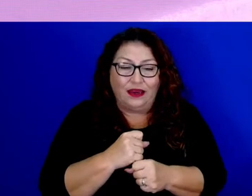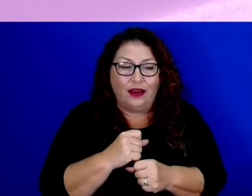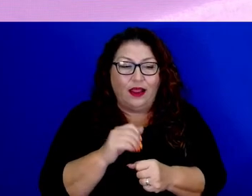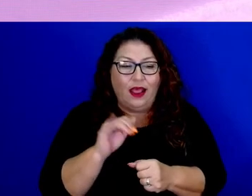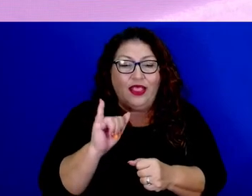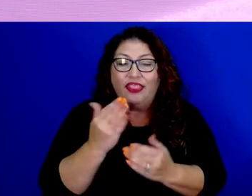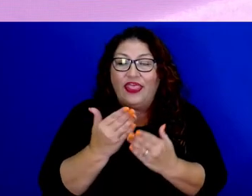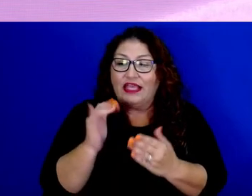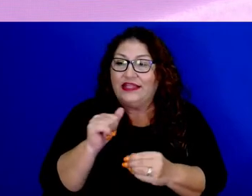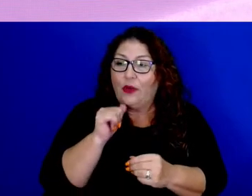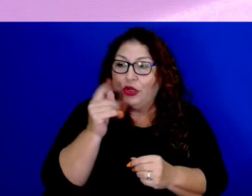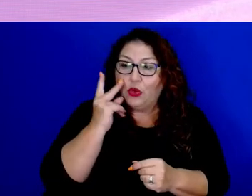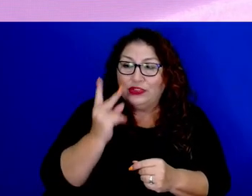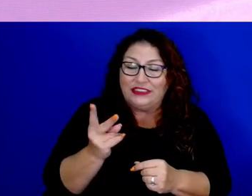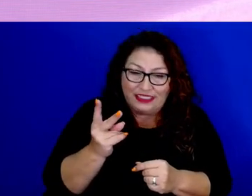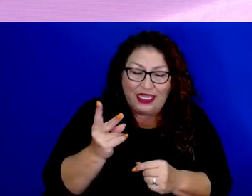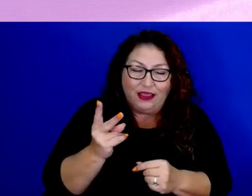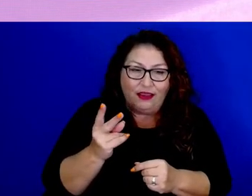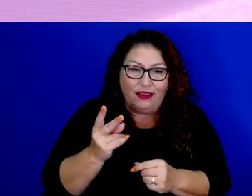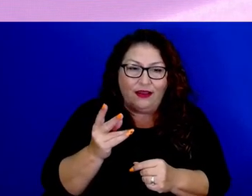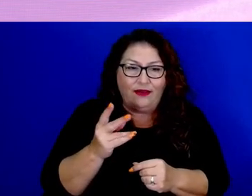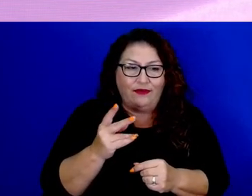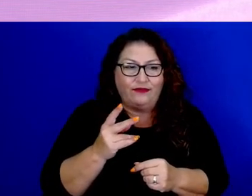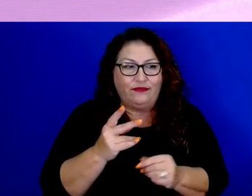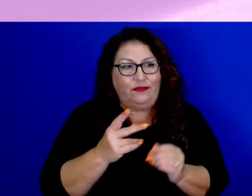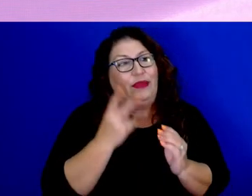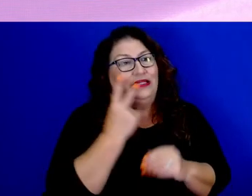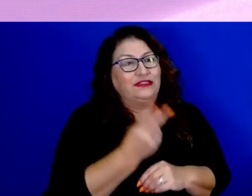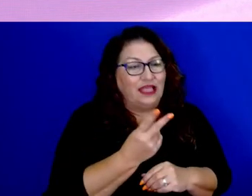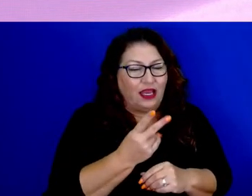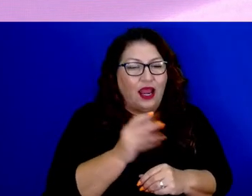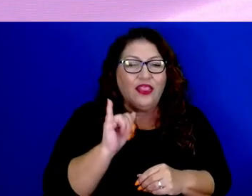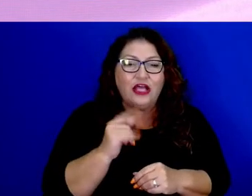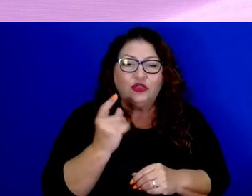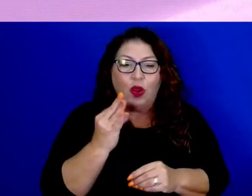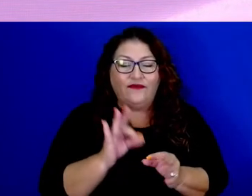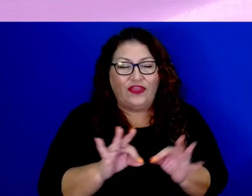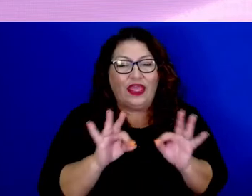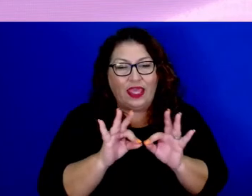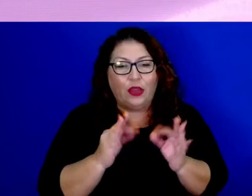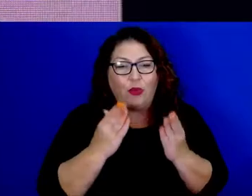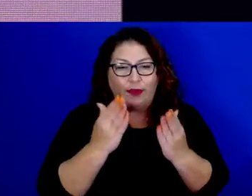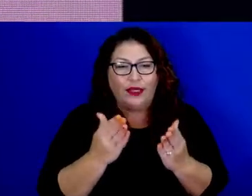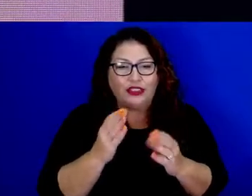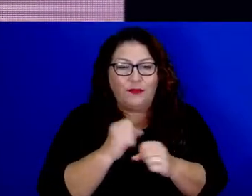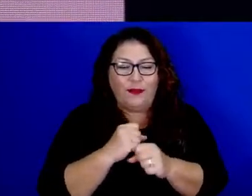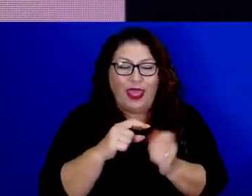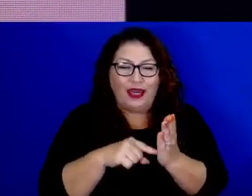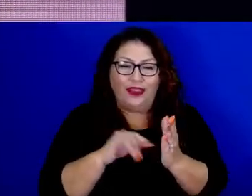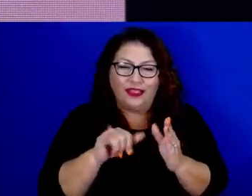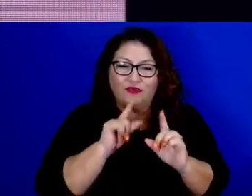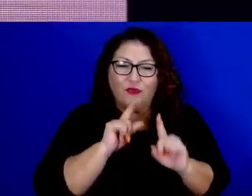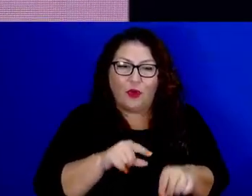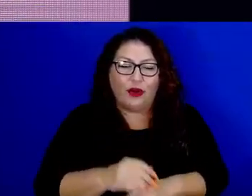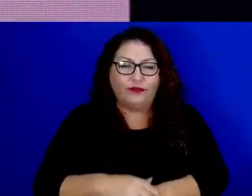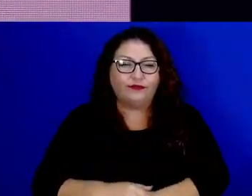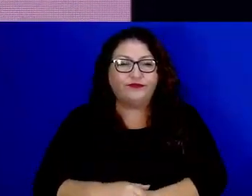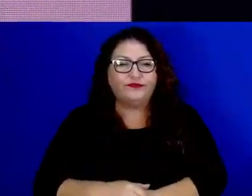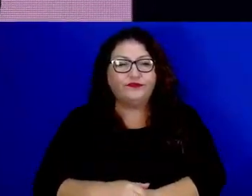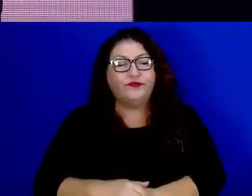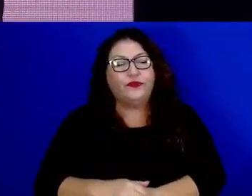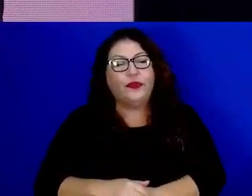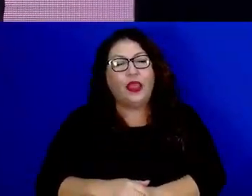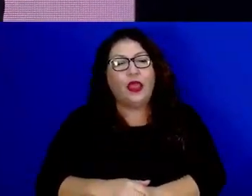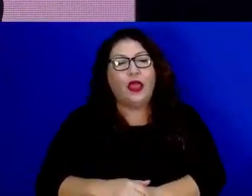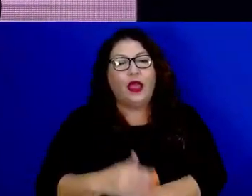was again one of the key recommendations made in the Monti report. Yeah, thank you. I mean, this index is obviously